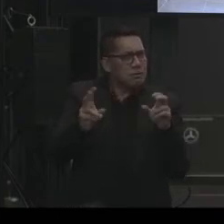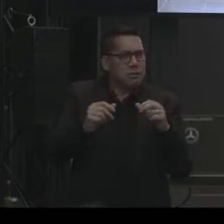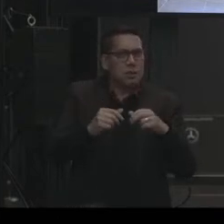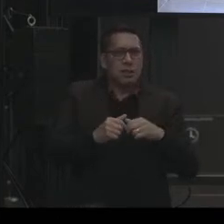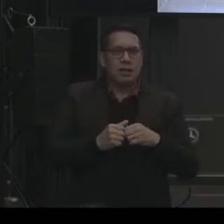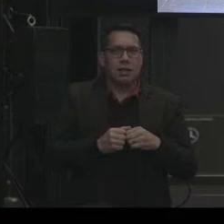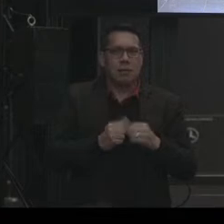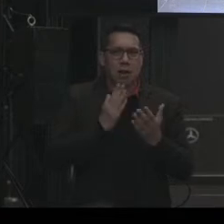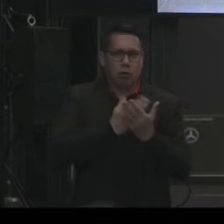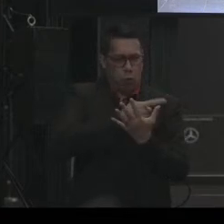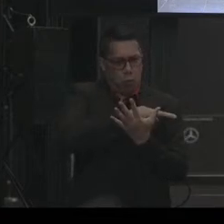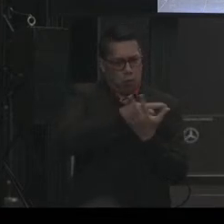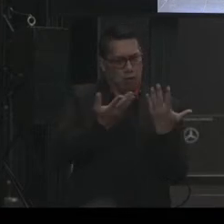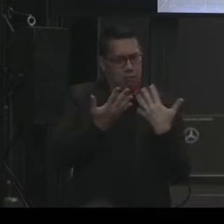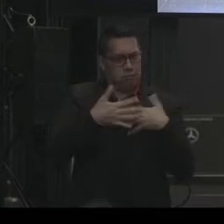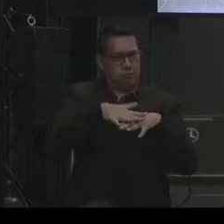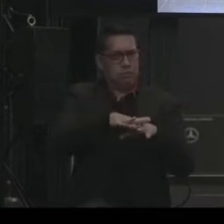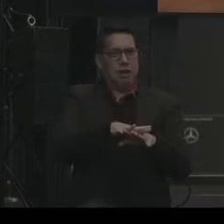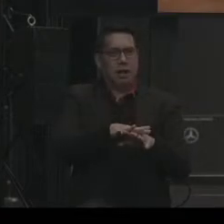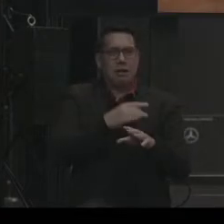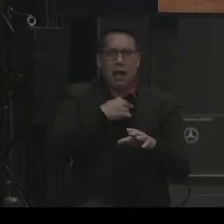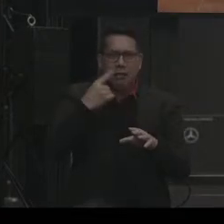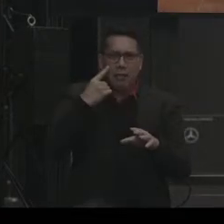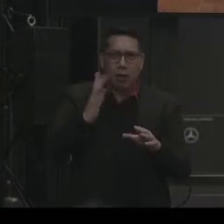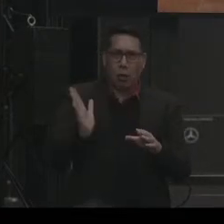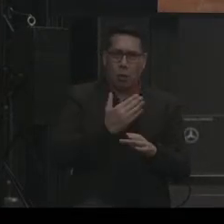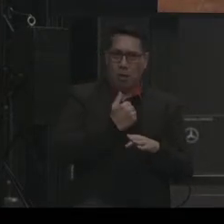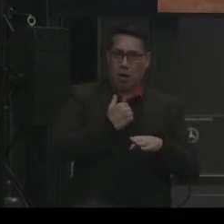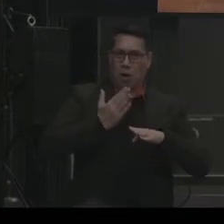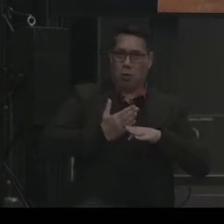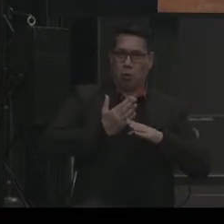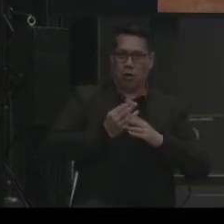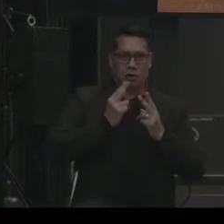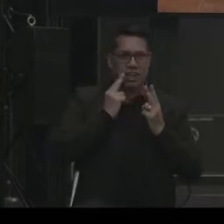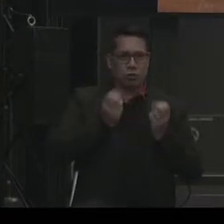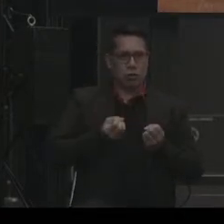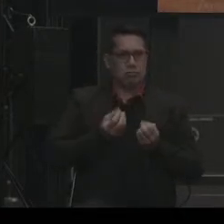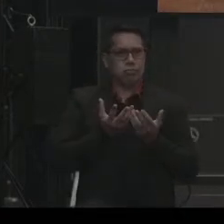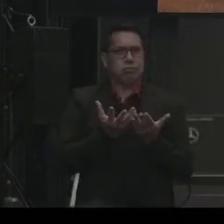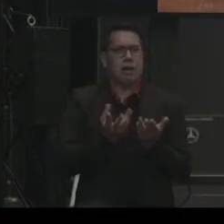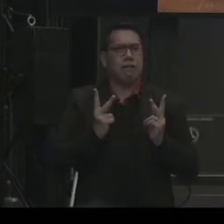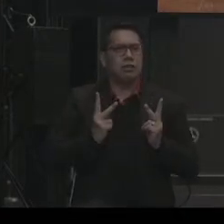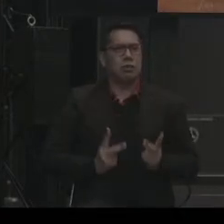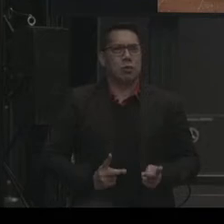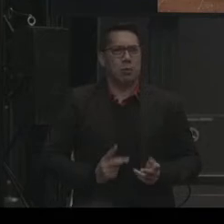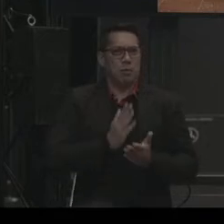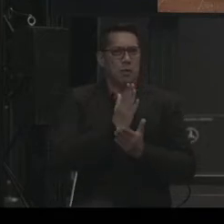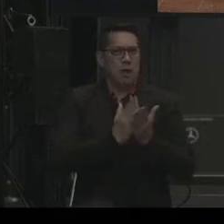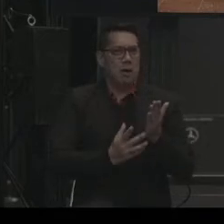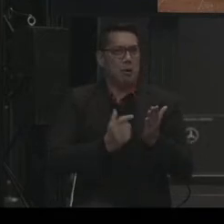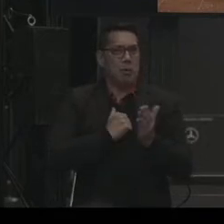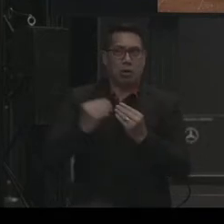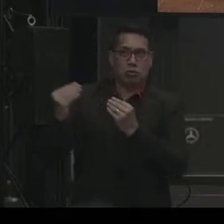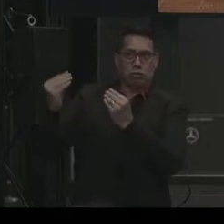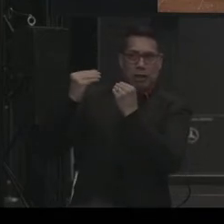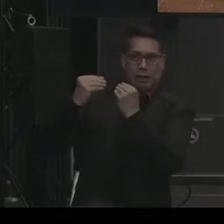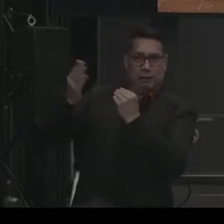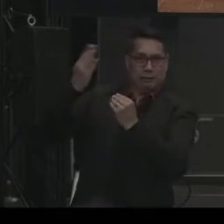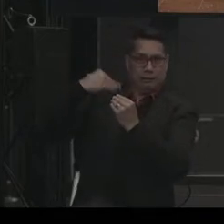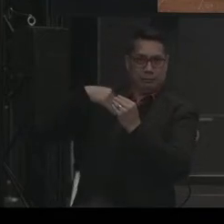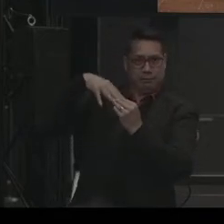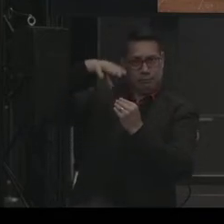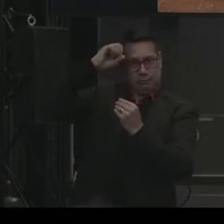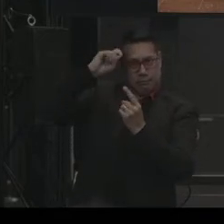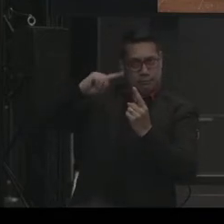all intersected. I think everything I do naturally has some sort of physicality to it because that is my training, but